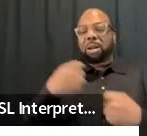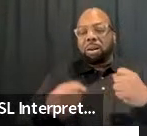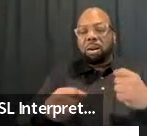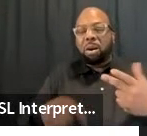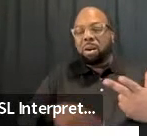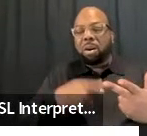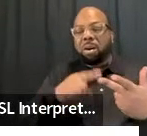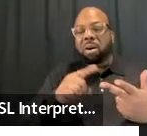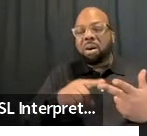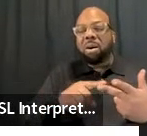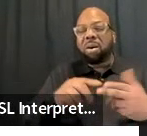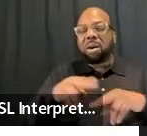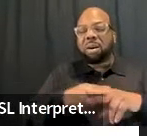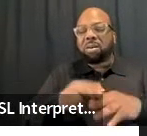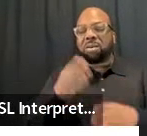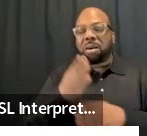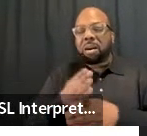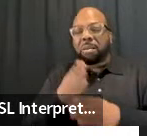Next slide.